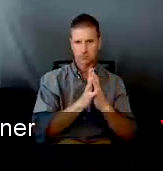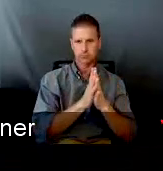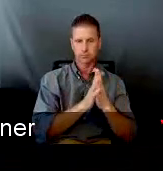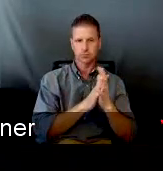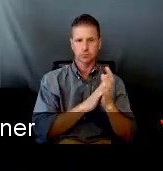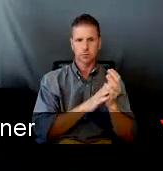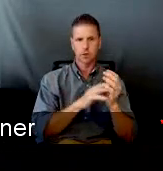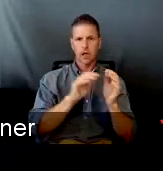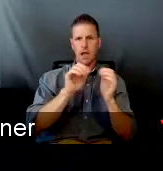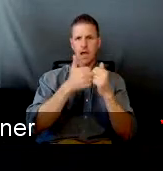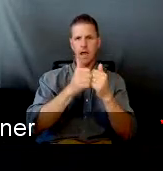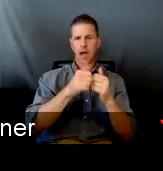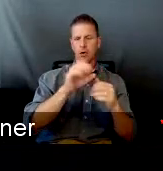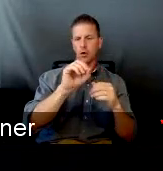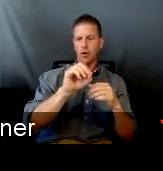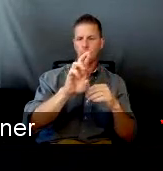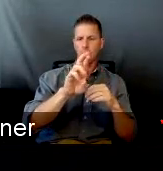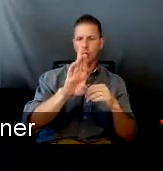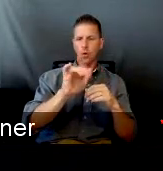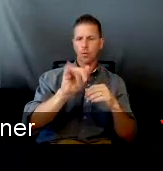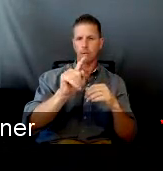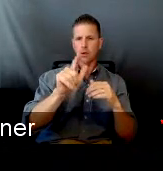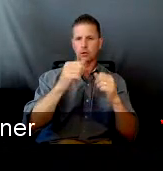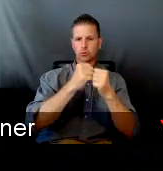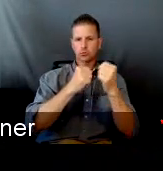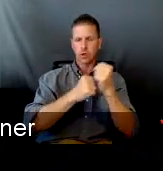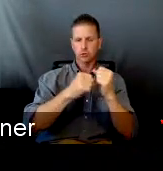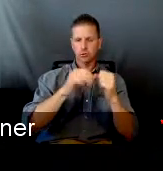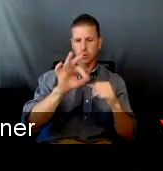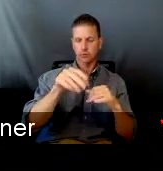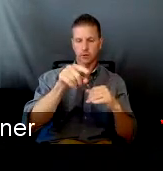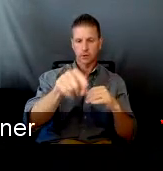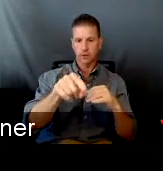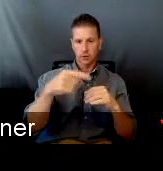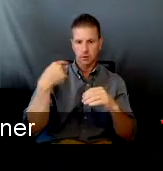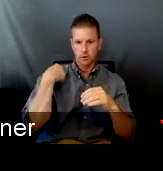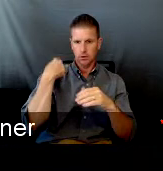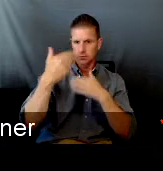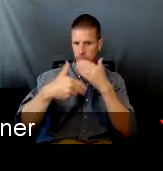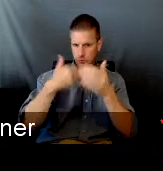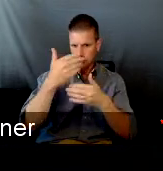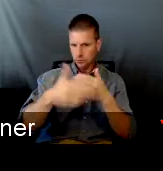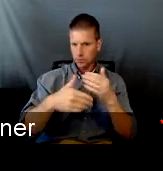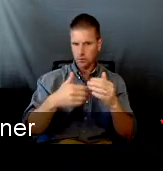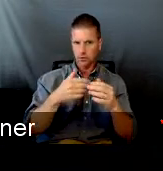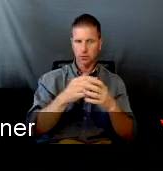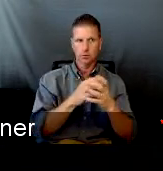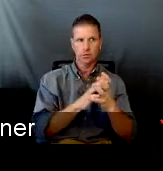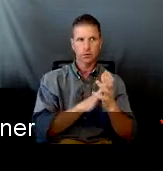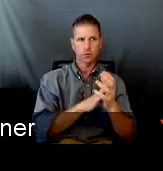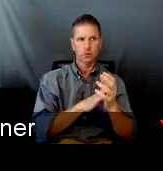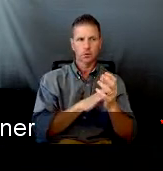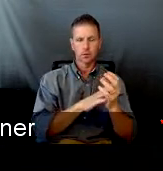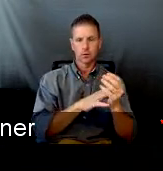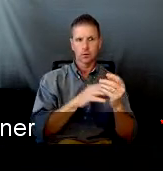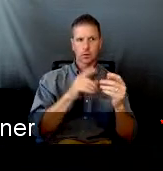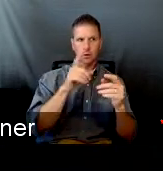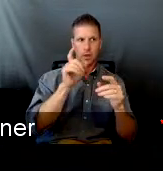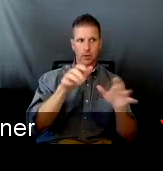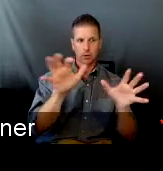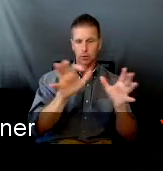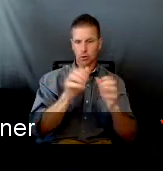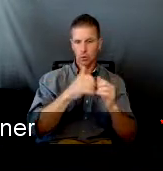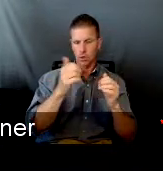Right, how did the orbital structure of the solar system evolve? This is a very big question. It has, even has to do with